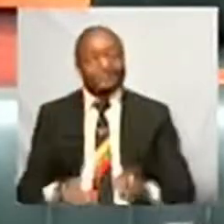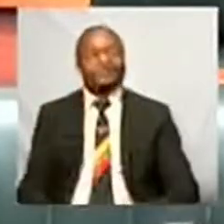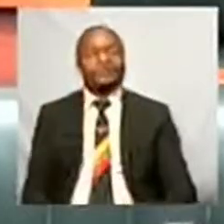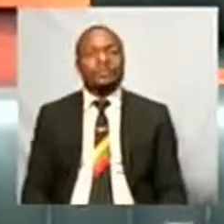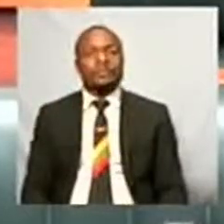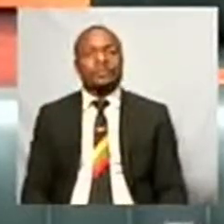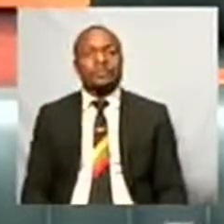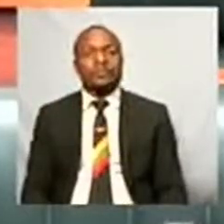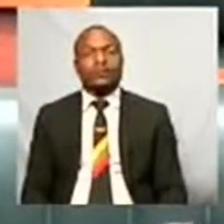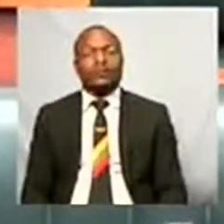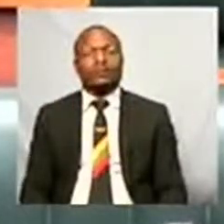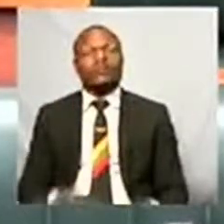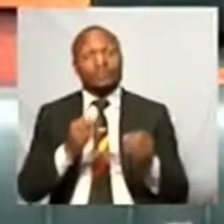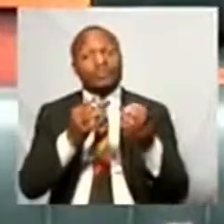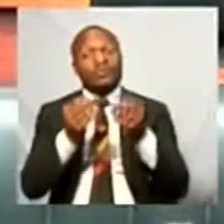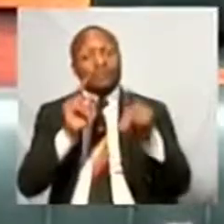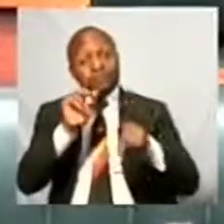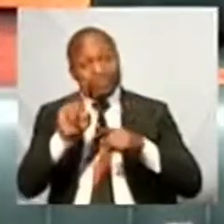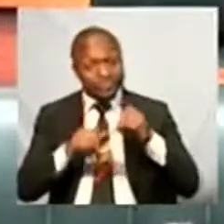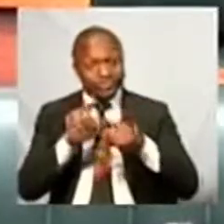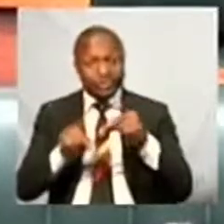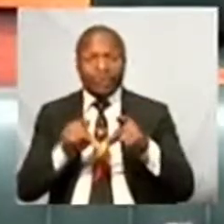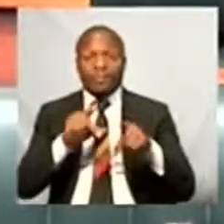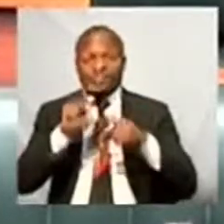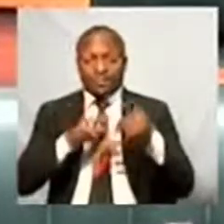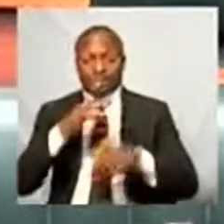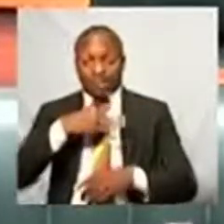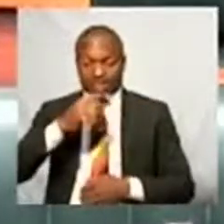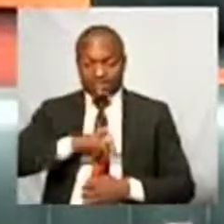the most clients that it has, it's people like me,